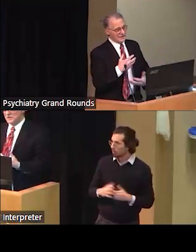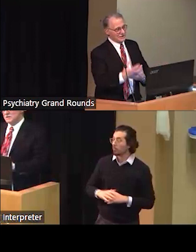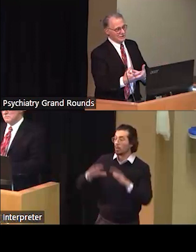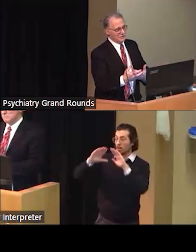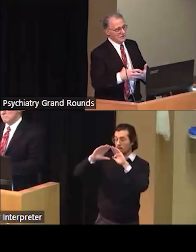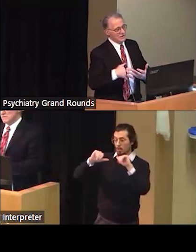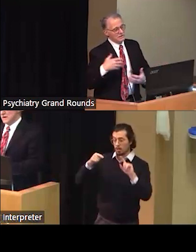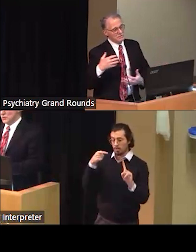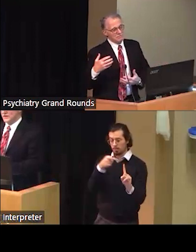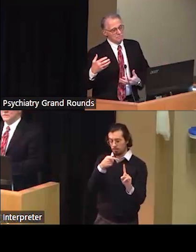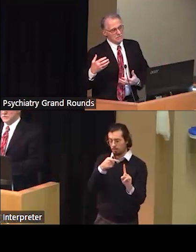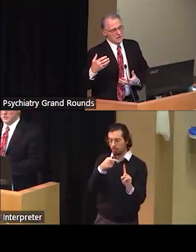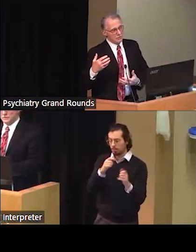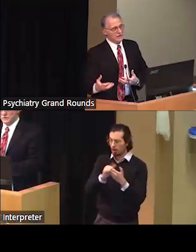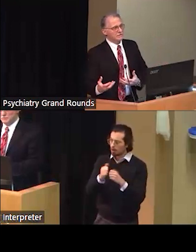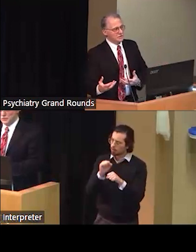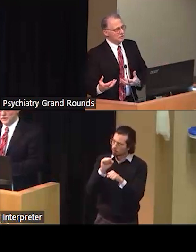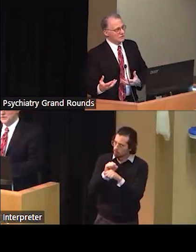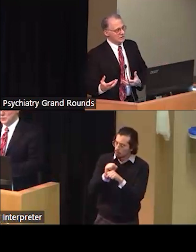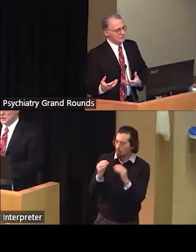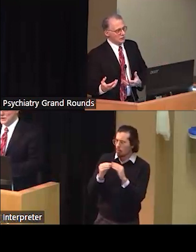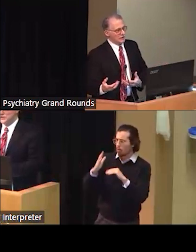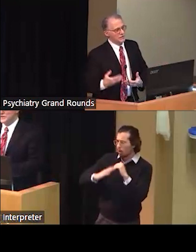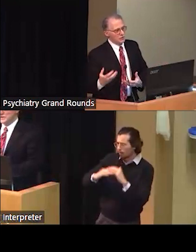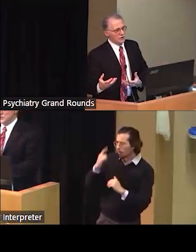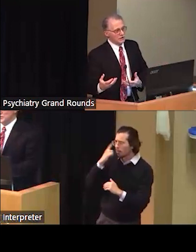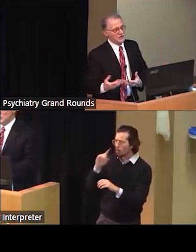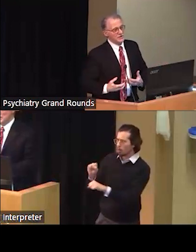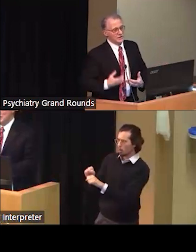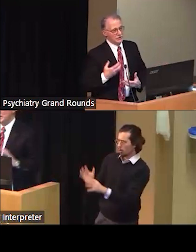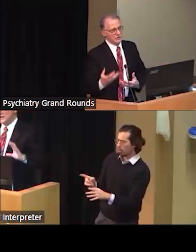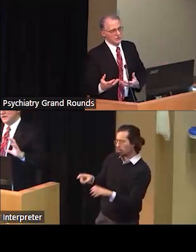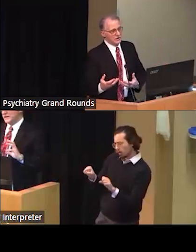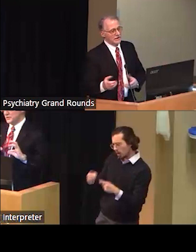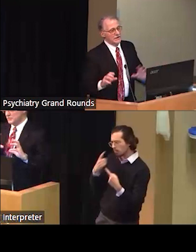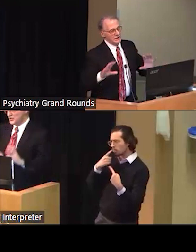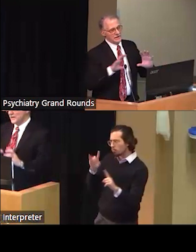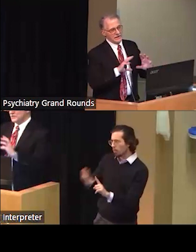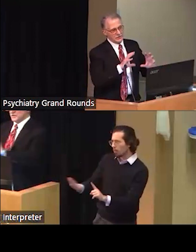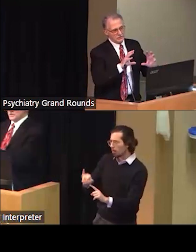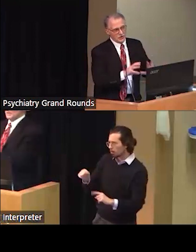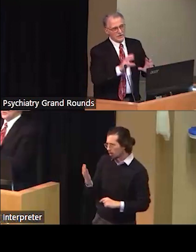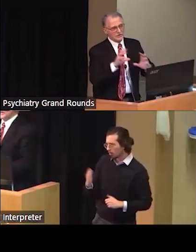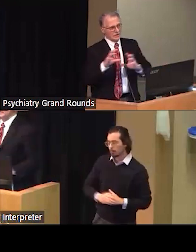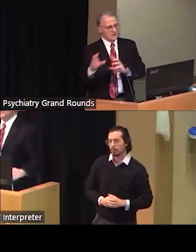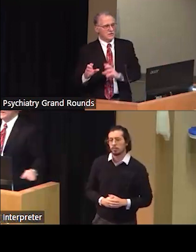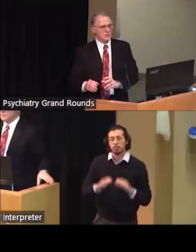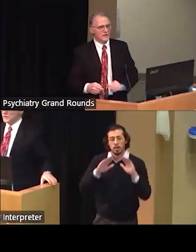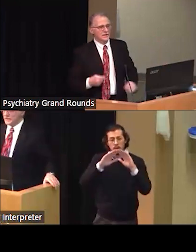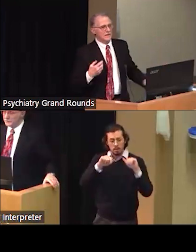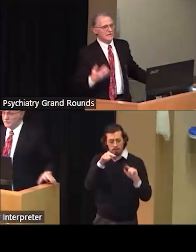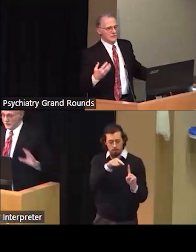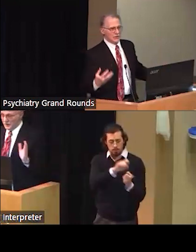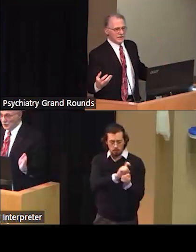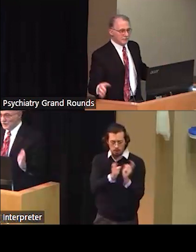a system more comfortable for the employee, the worker, so they can do their work, and how to change the system in a